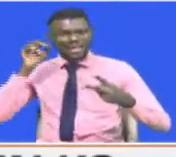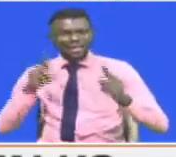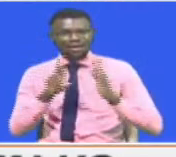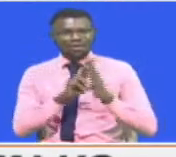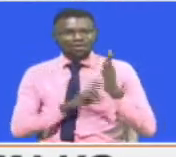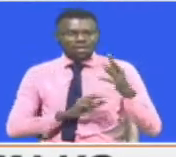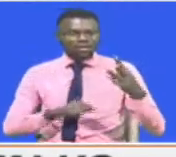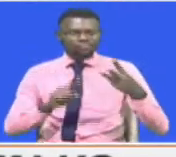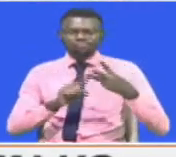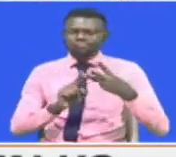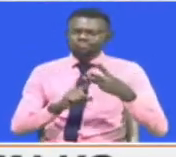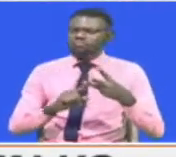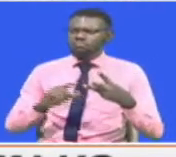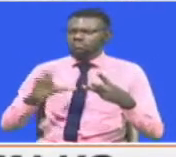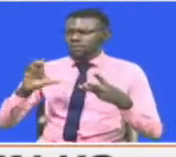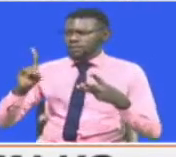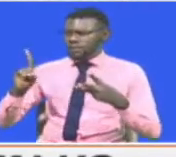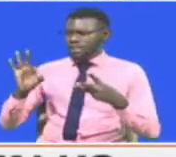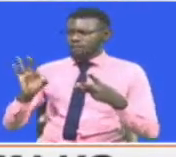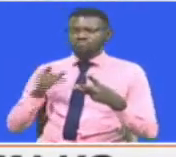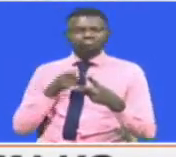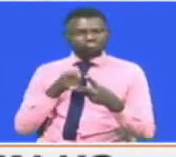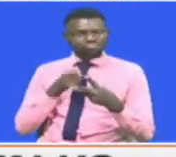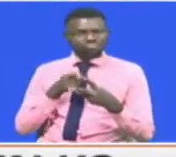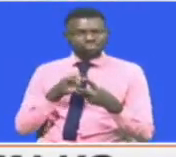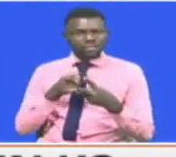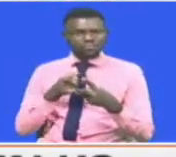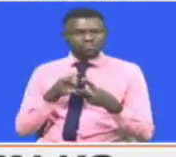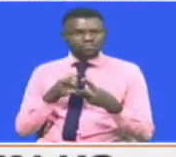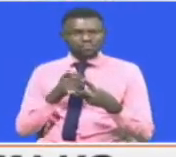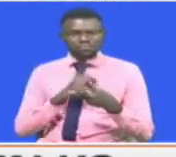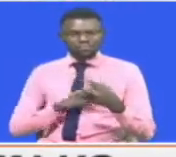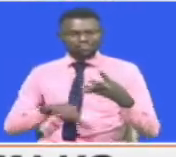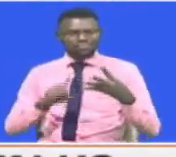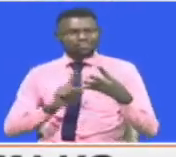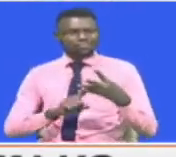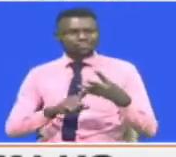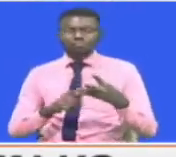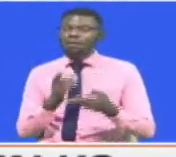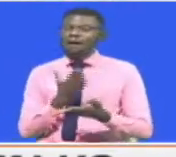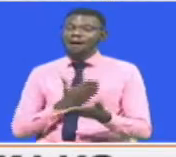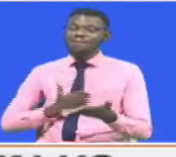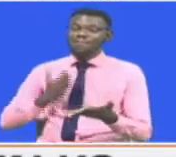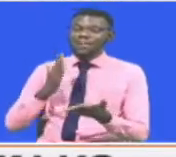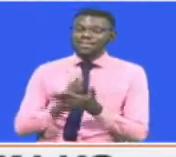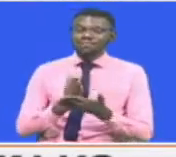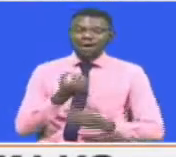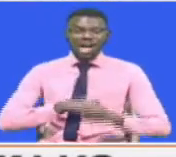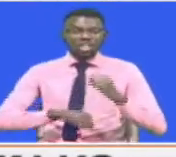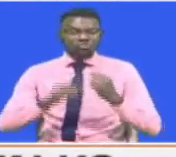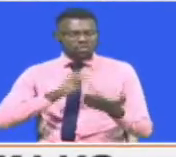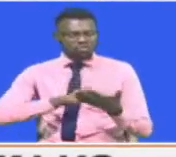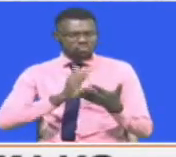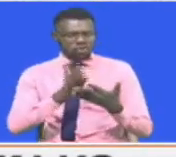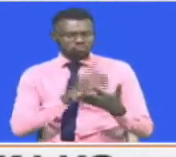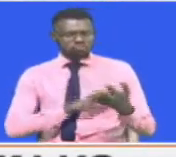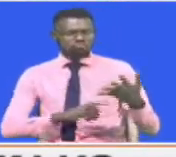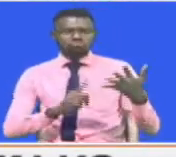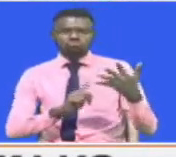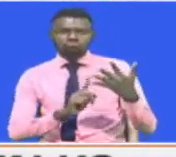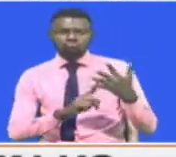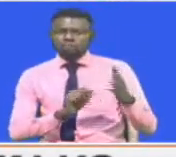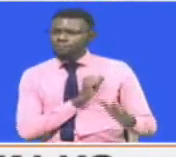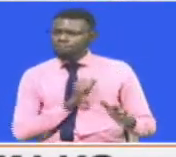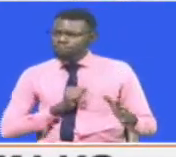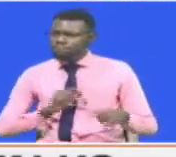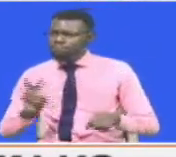Government Constituency Development Fund, the National Government Affirmative Action Fund, and the Senate Oversight